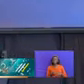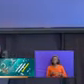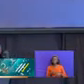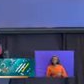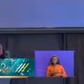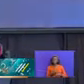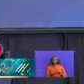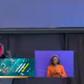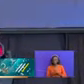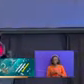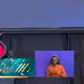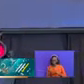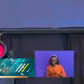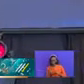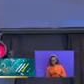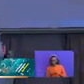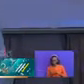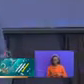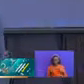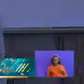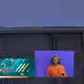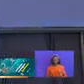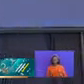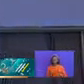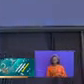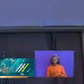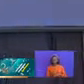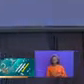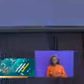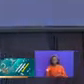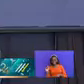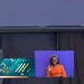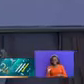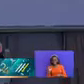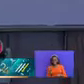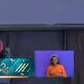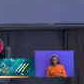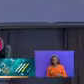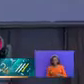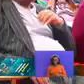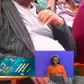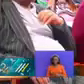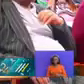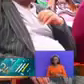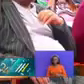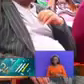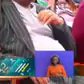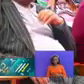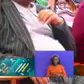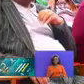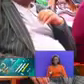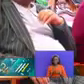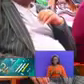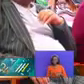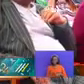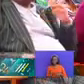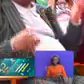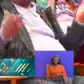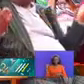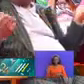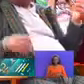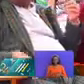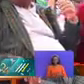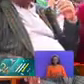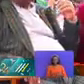are doing AI at 12 you are making traditional so size of grass and learning for